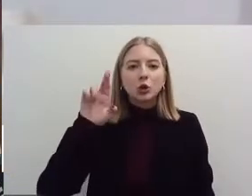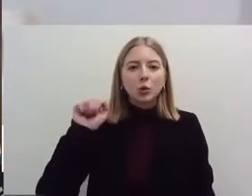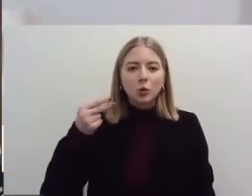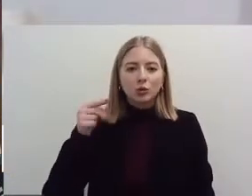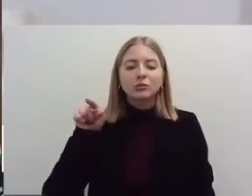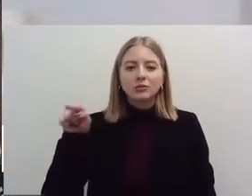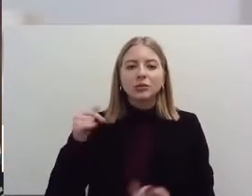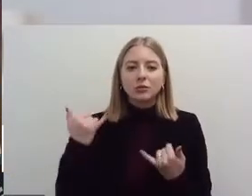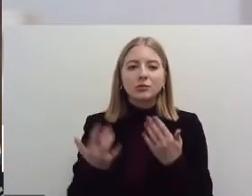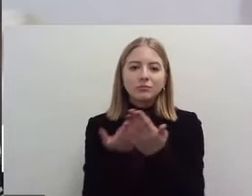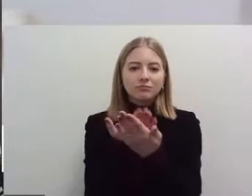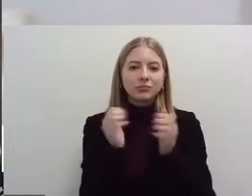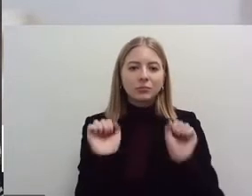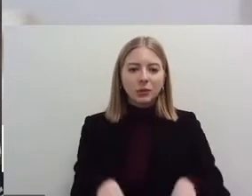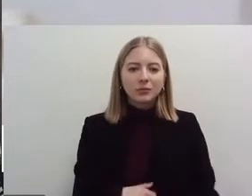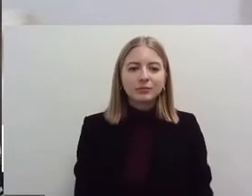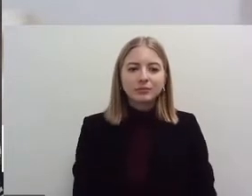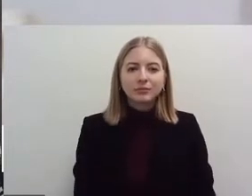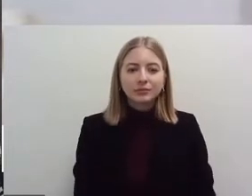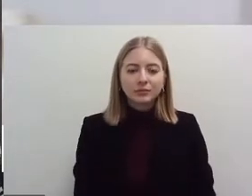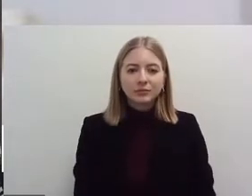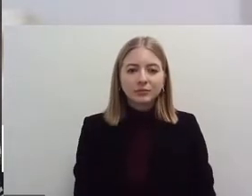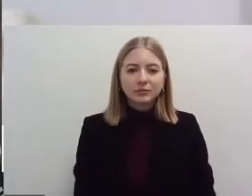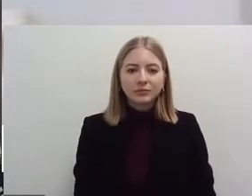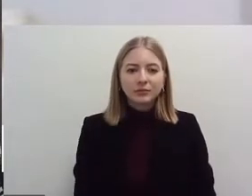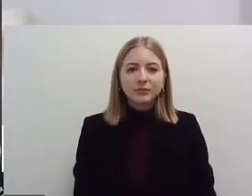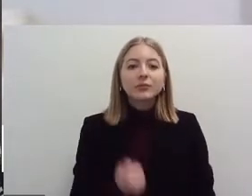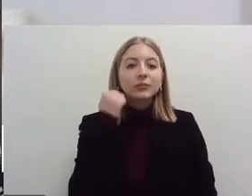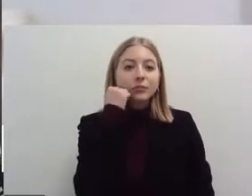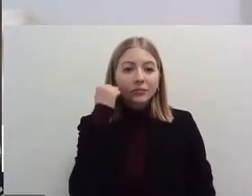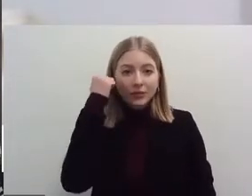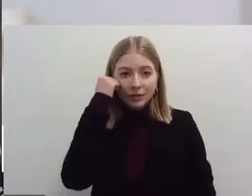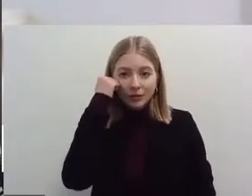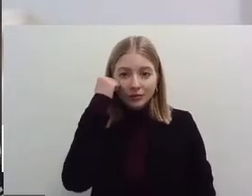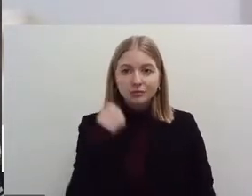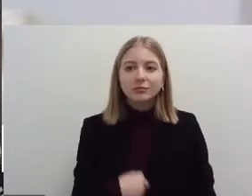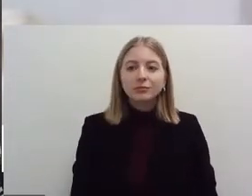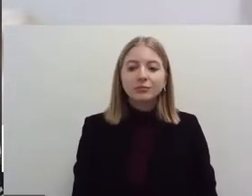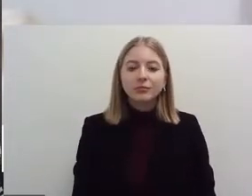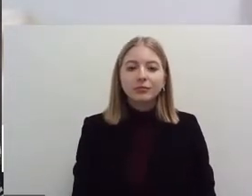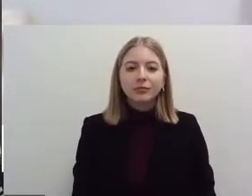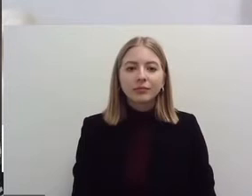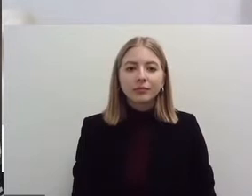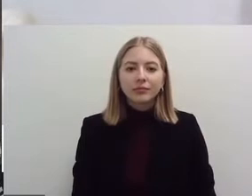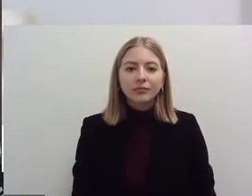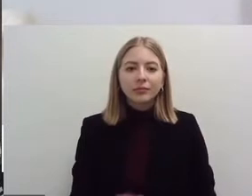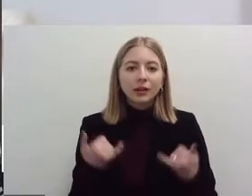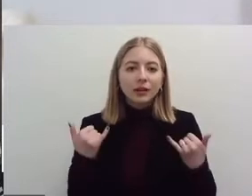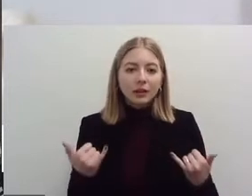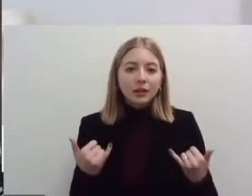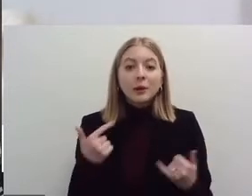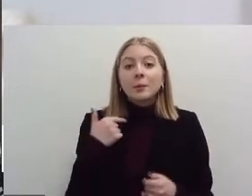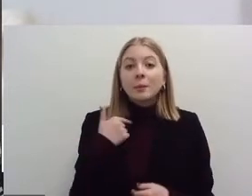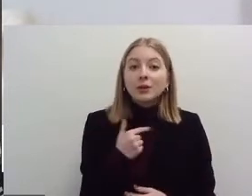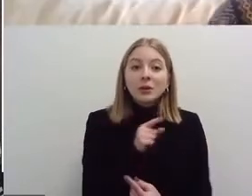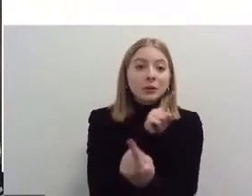Thank you. It's very nice to be here with you, even though we are only speaking through the internet. And it's my great pleasure